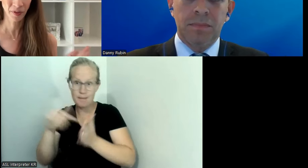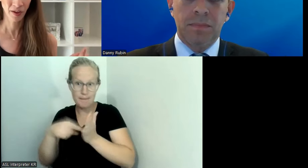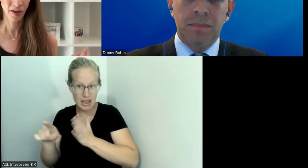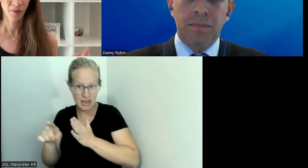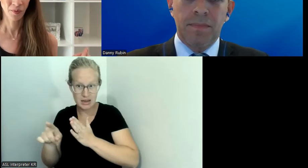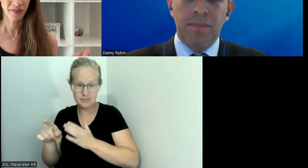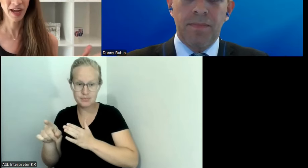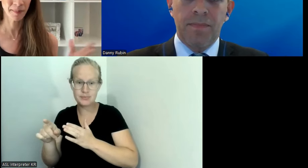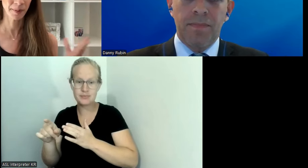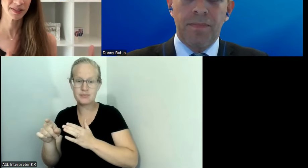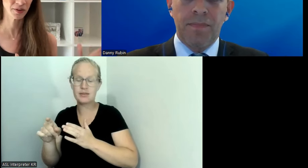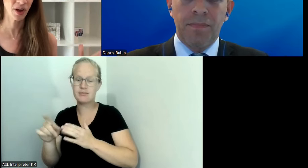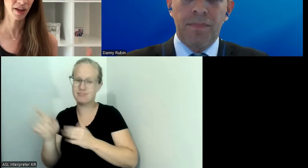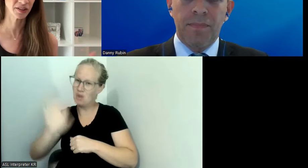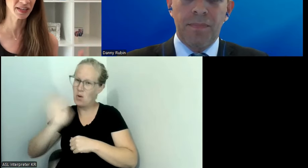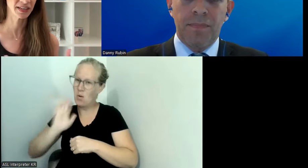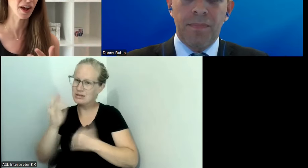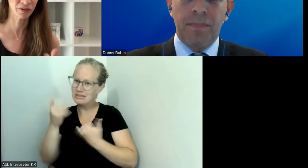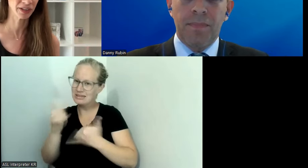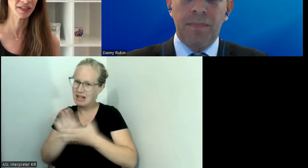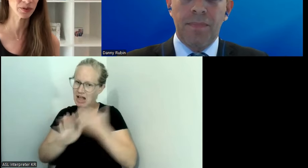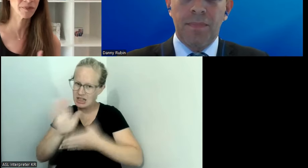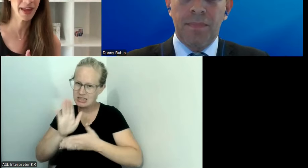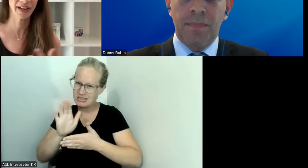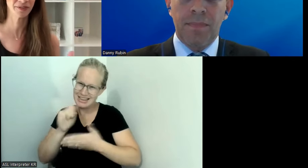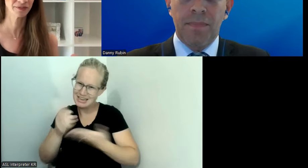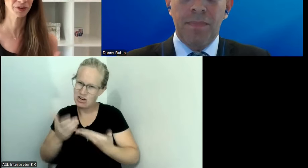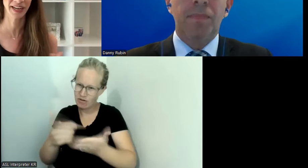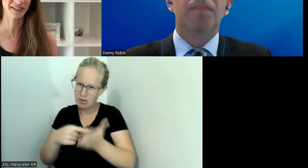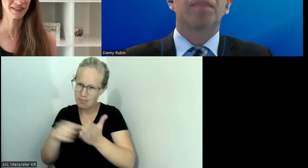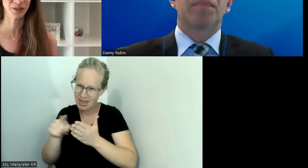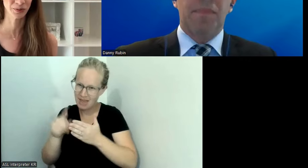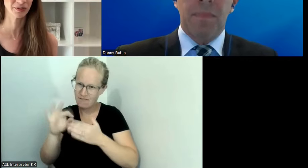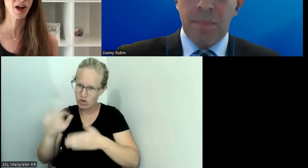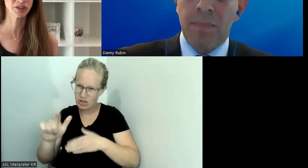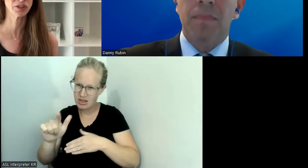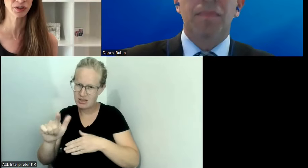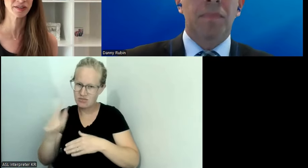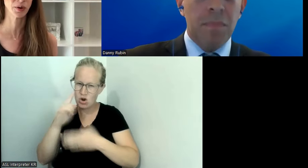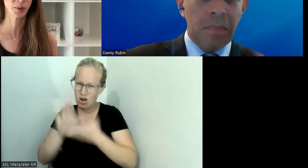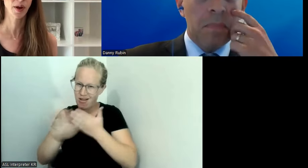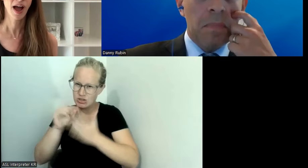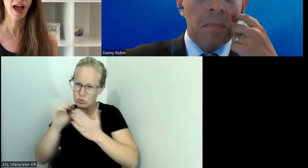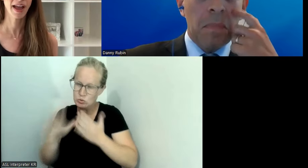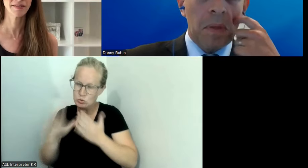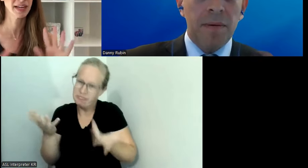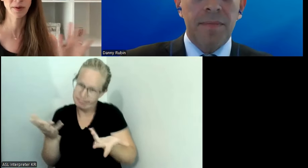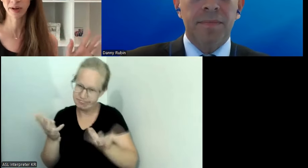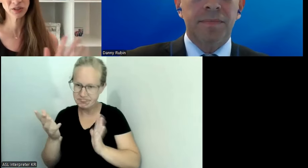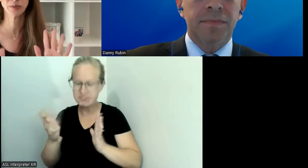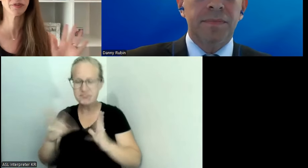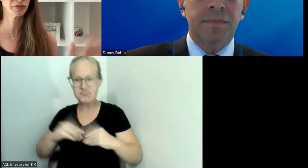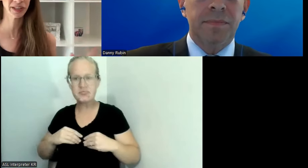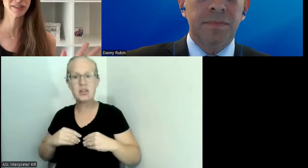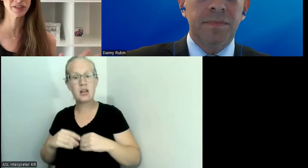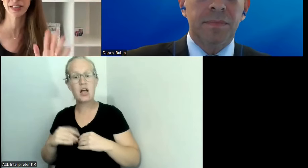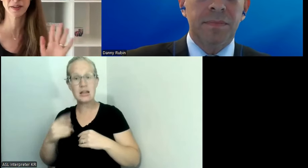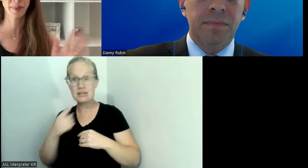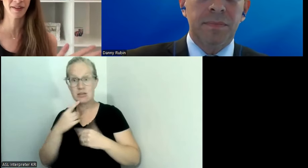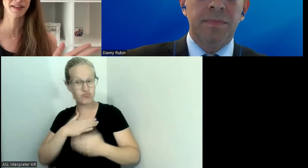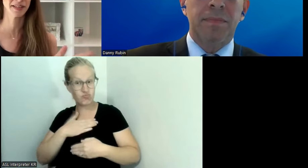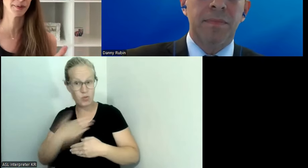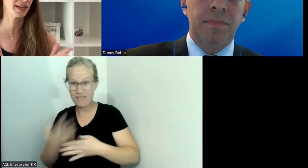Um, at the time I was still in college and they didn't offer any sort of paid freelance to college students. So I said, I wanted to do it for free